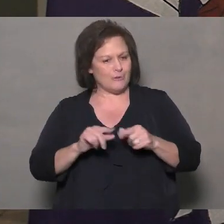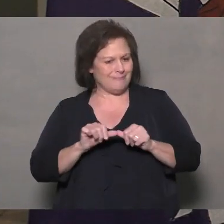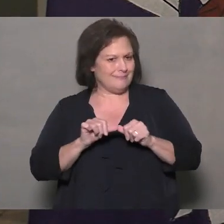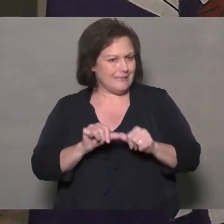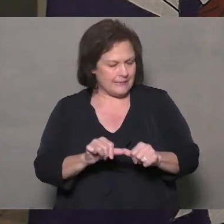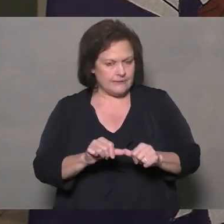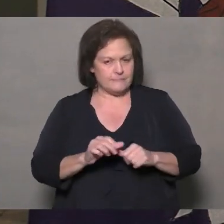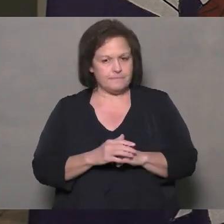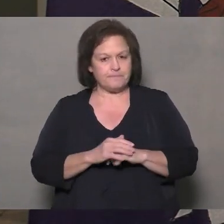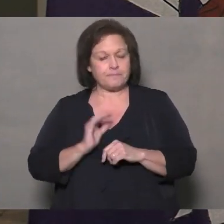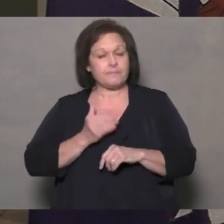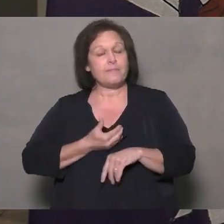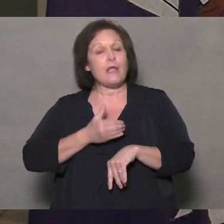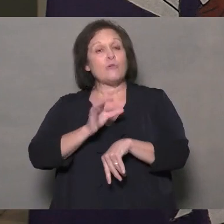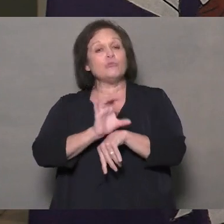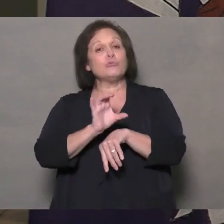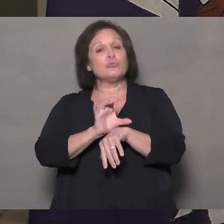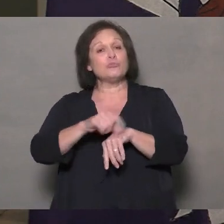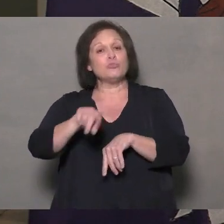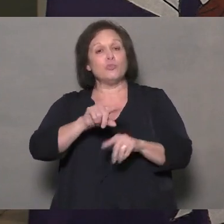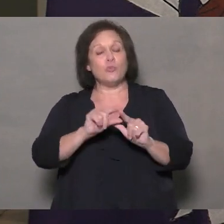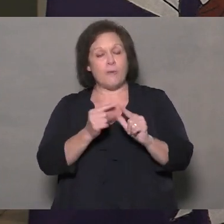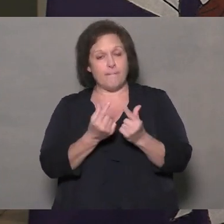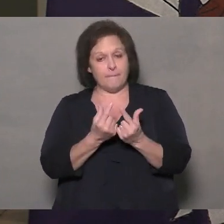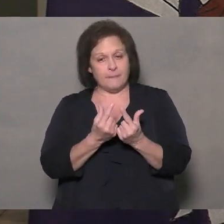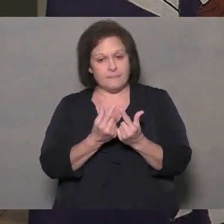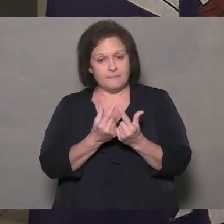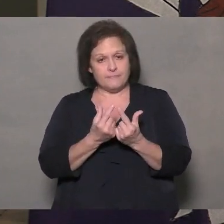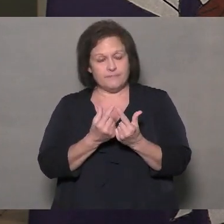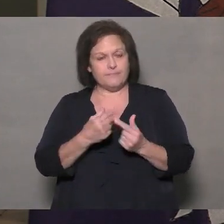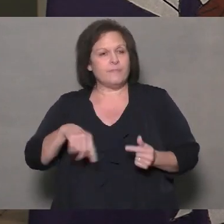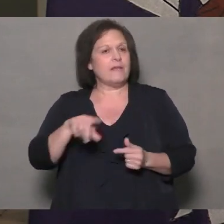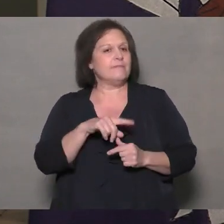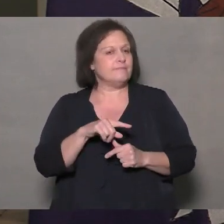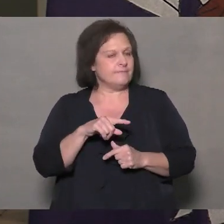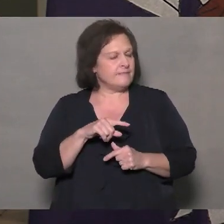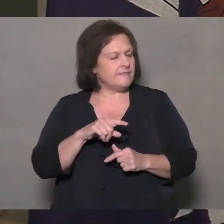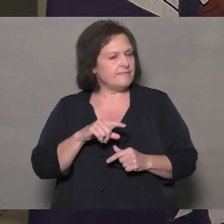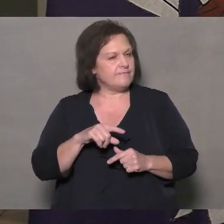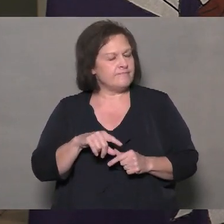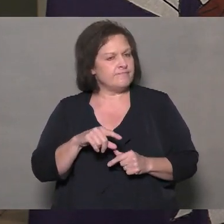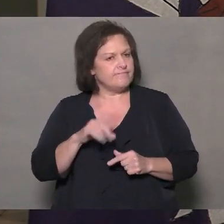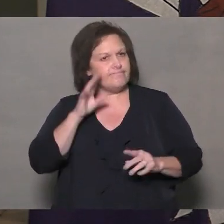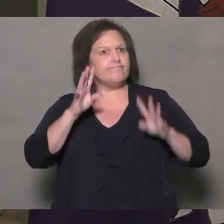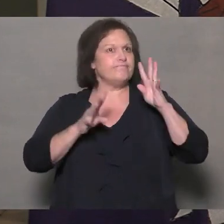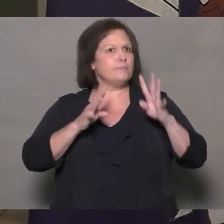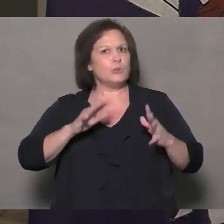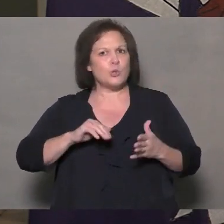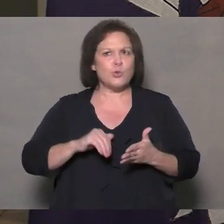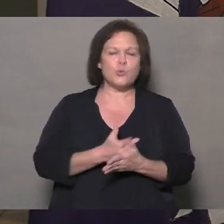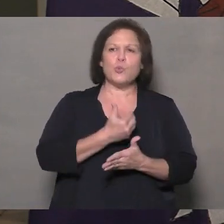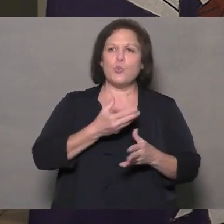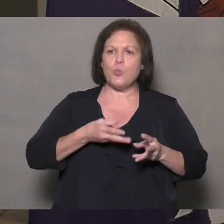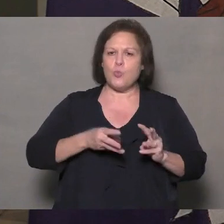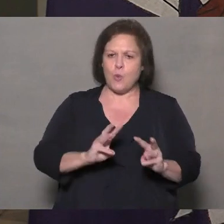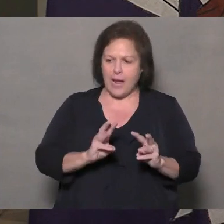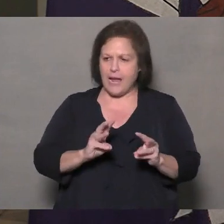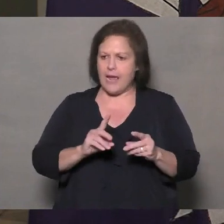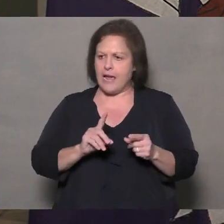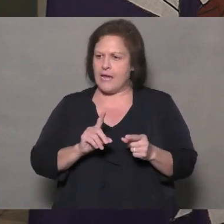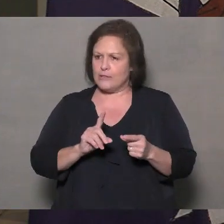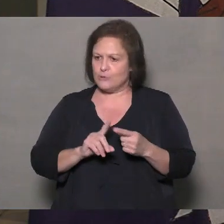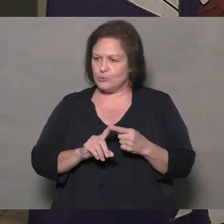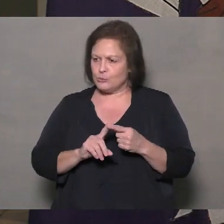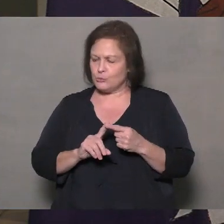Our faith-based community, they've also found new ways to connect their members, our